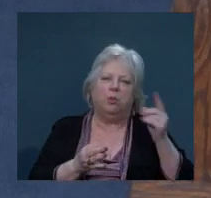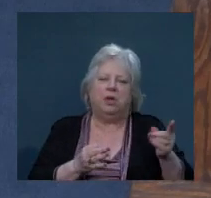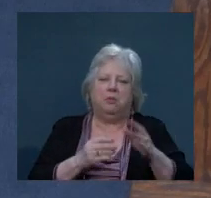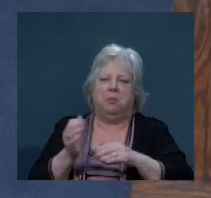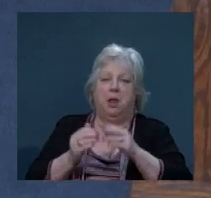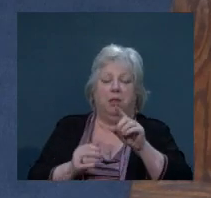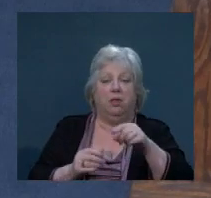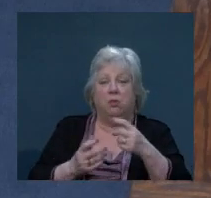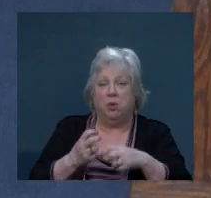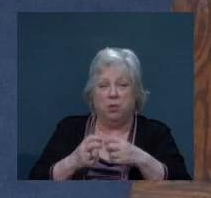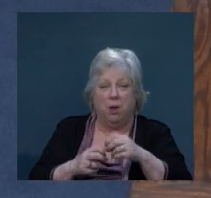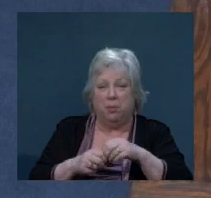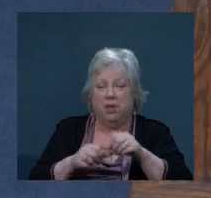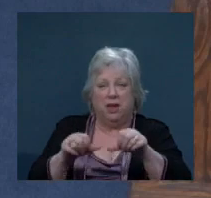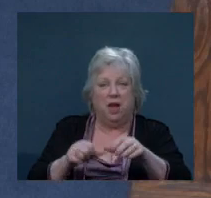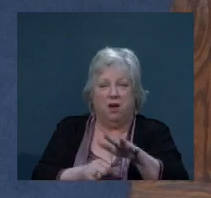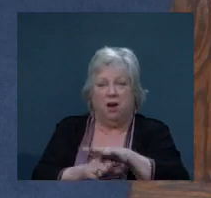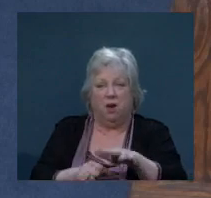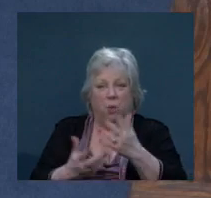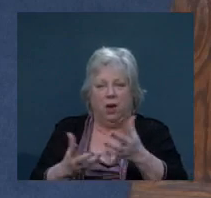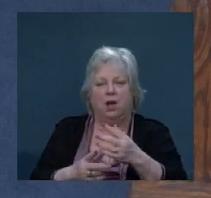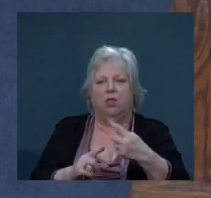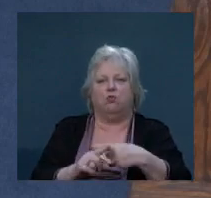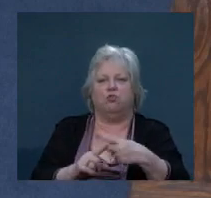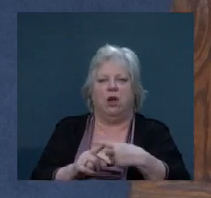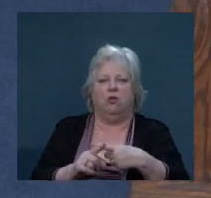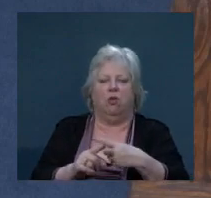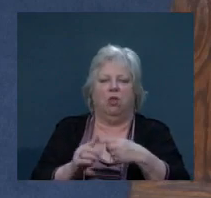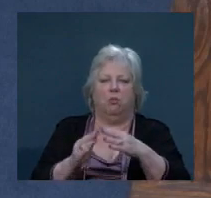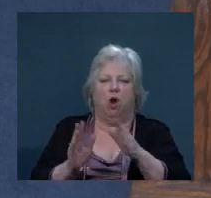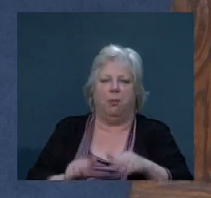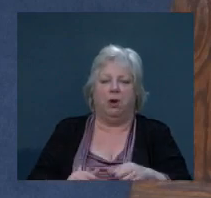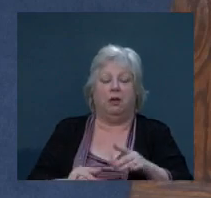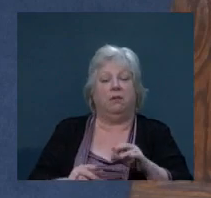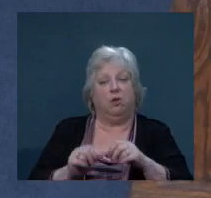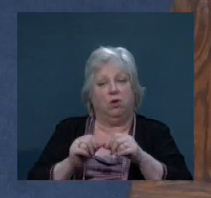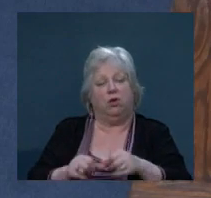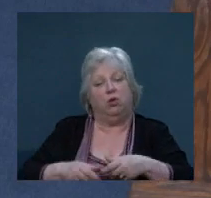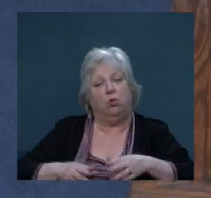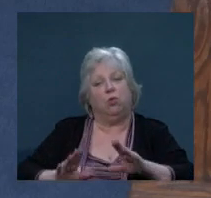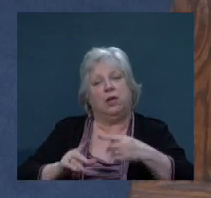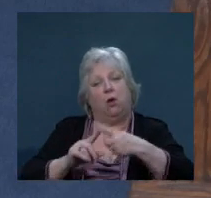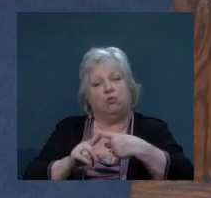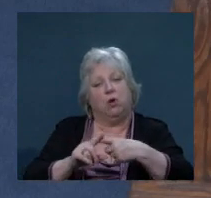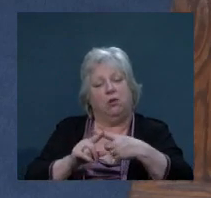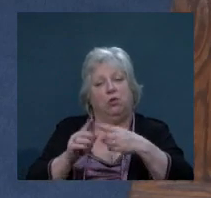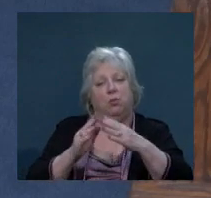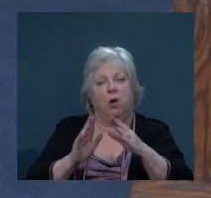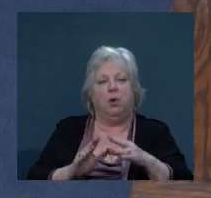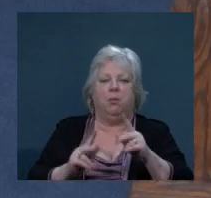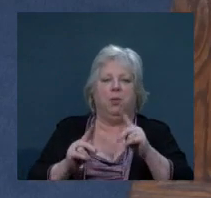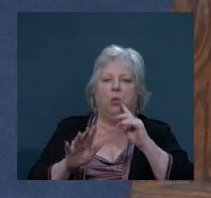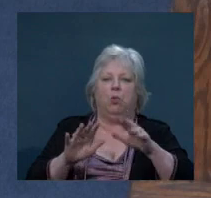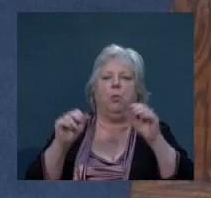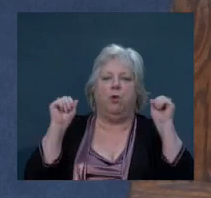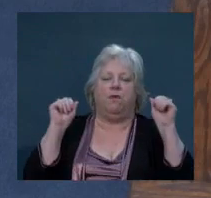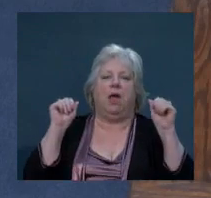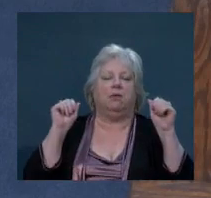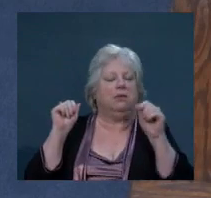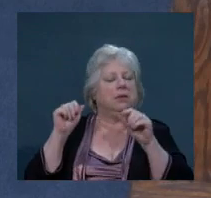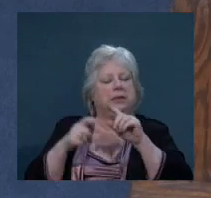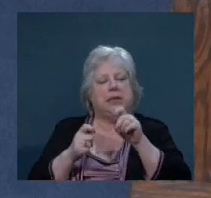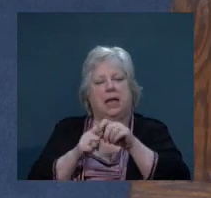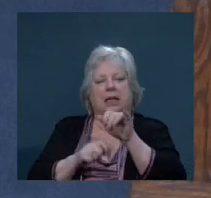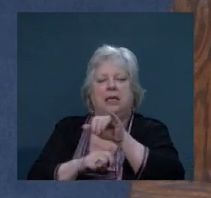this area is the rental properties. You continue to allow rental properties in this area, these people are going to all move out, just like the 2 houses